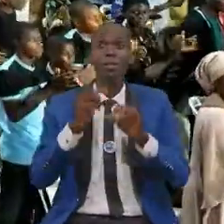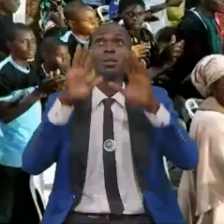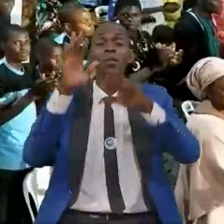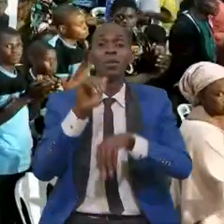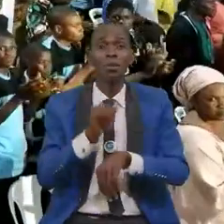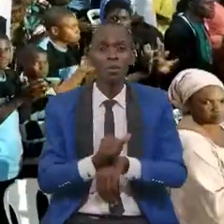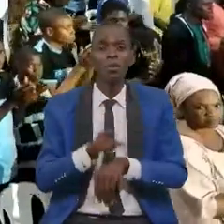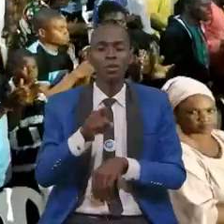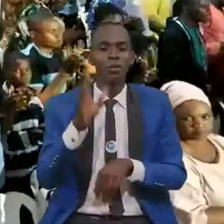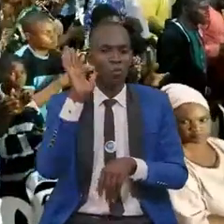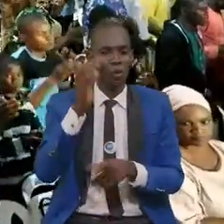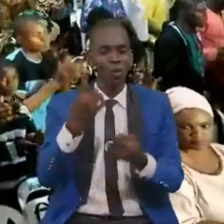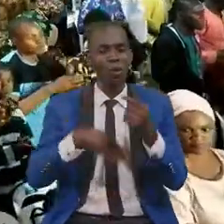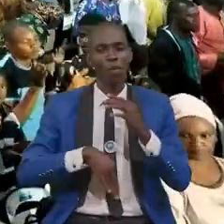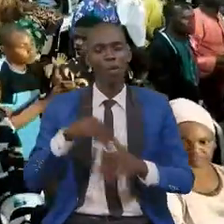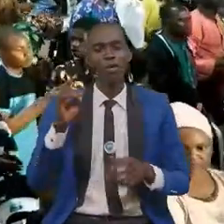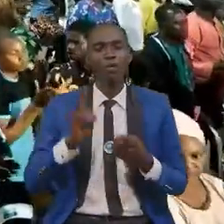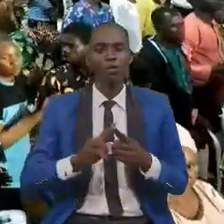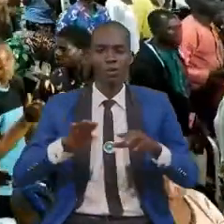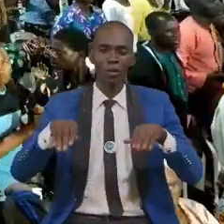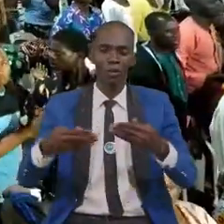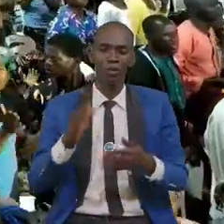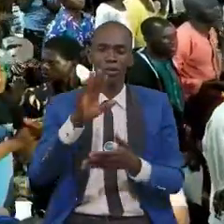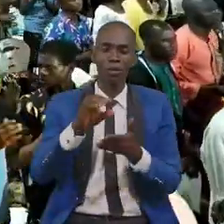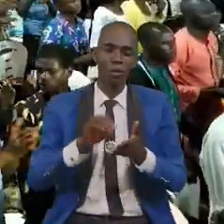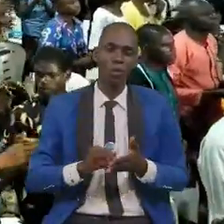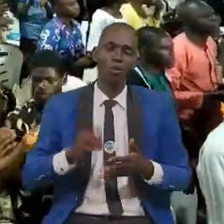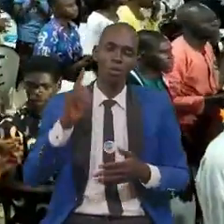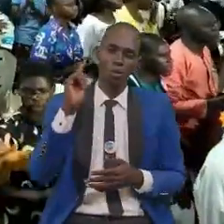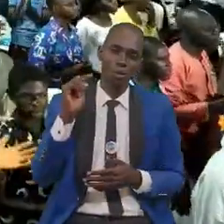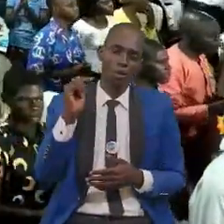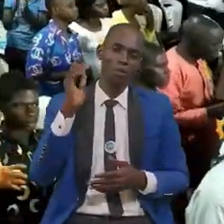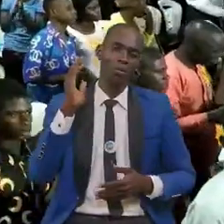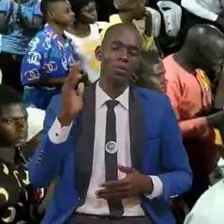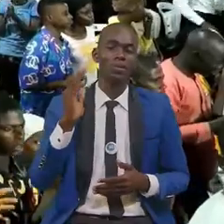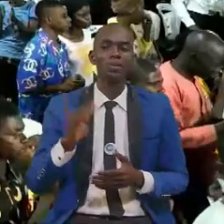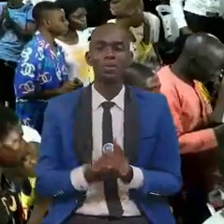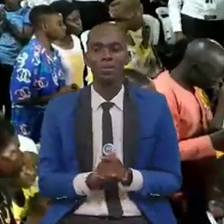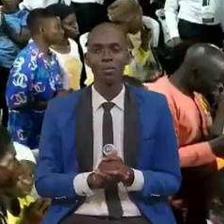over here so you can be given chance to give your testimony.